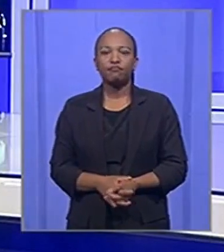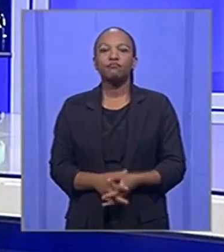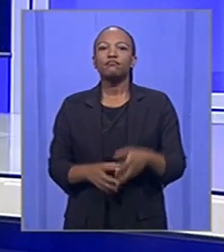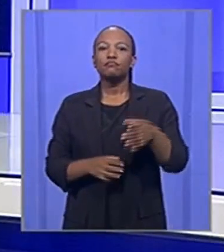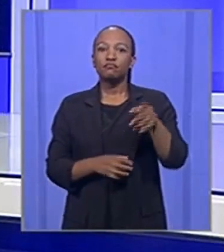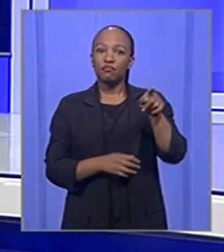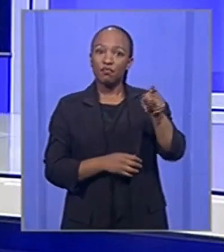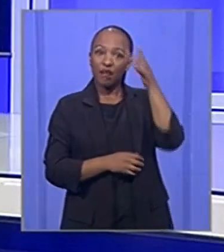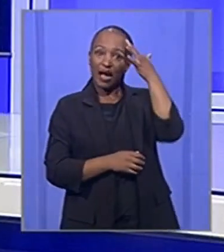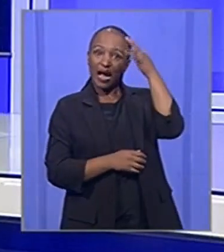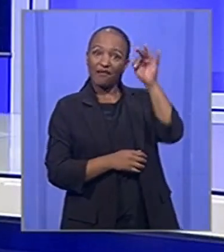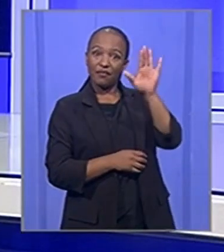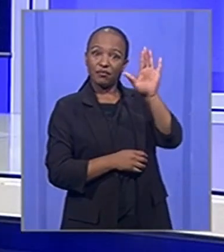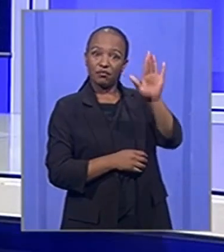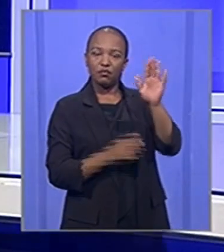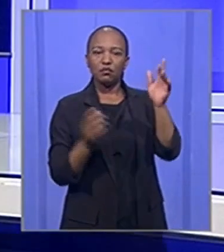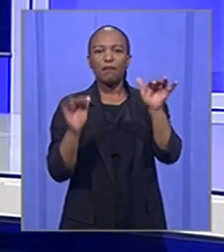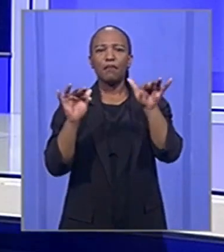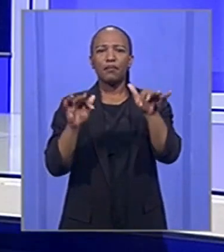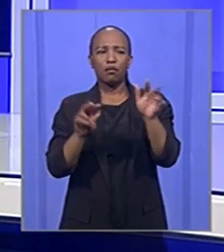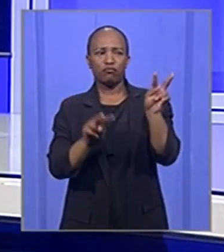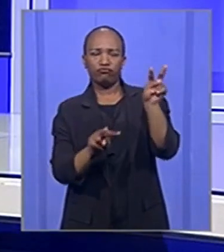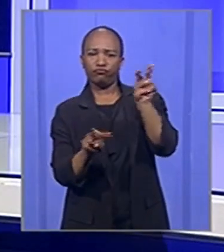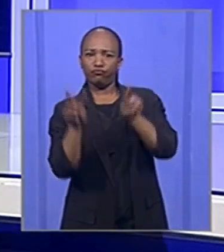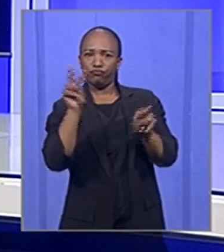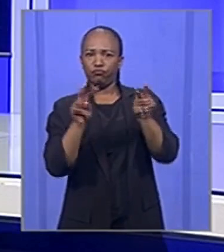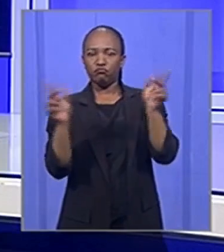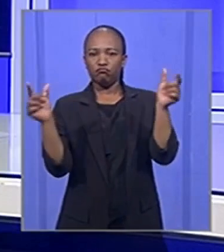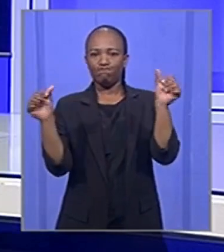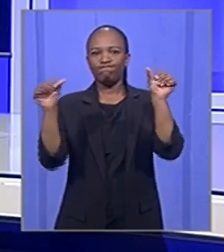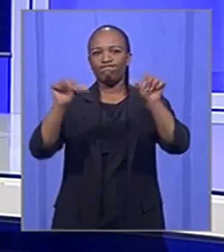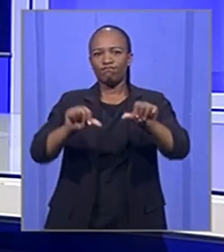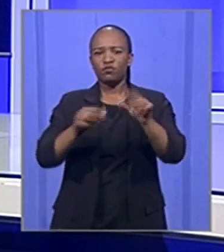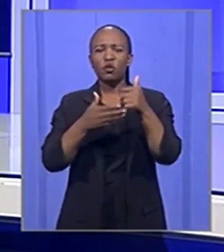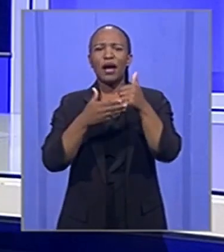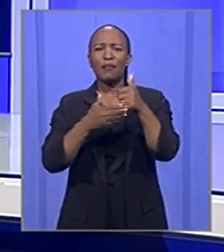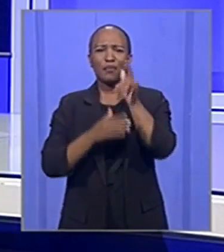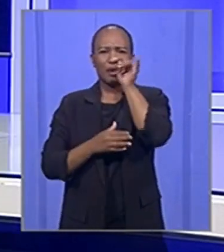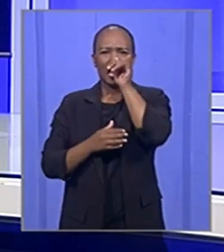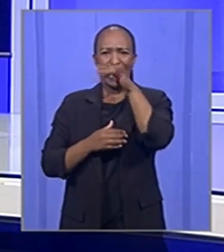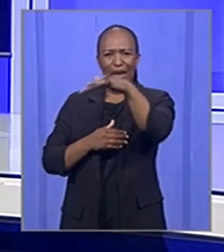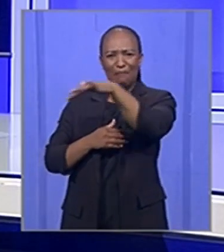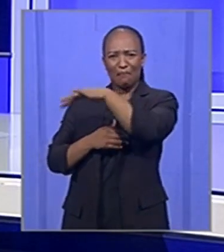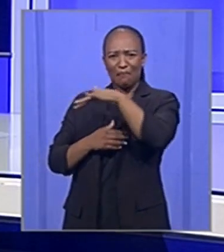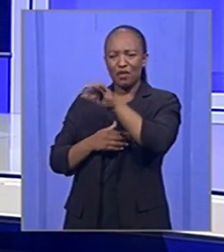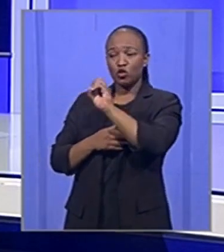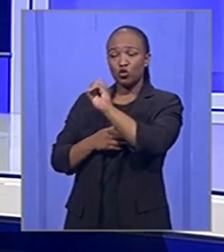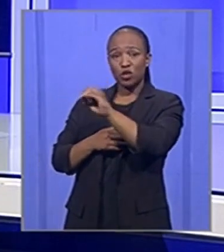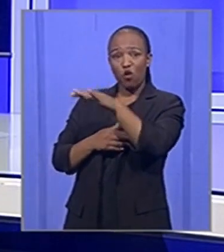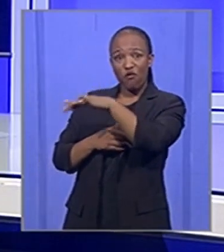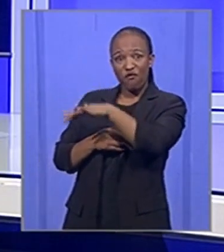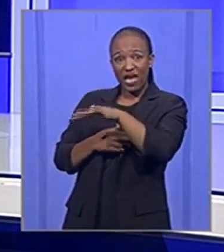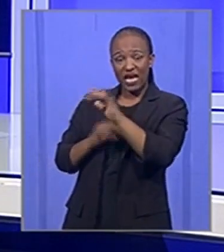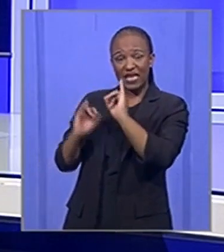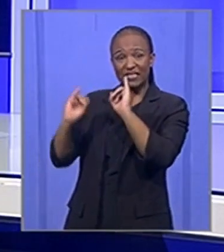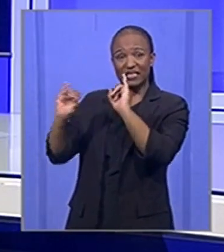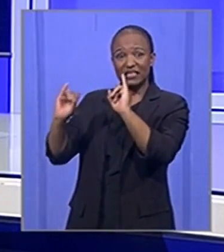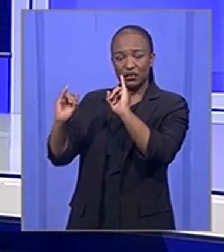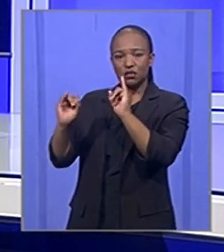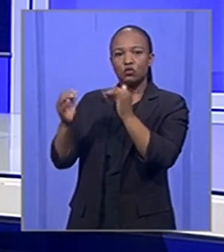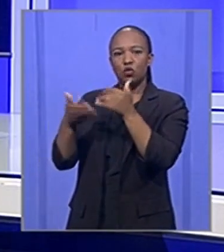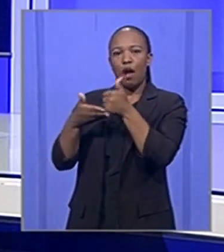Mmuso o tlile go tlisetsa mafokisi a behileng meja fatshe ho tla thusetsa ka botlokotsebe bo jileng setsi Jukulina